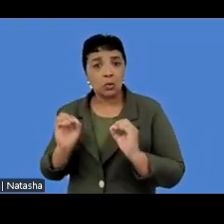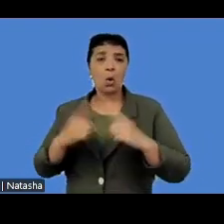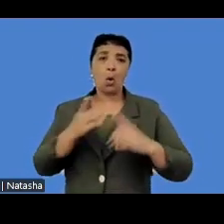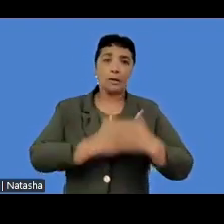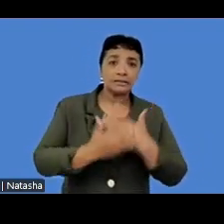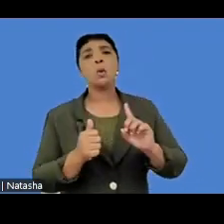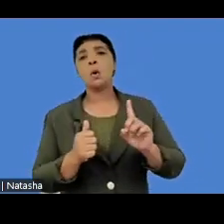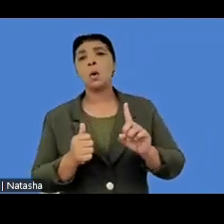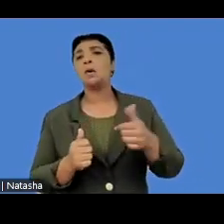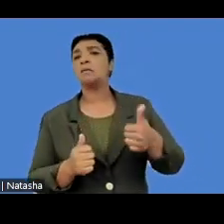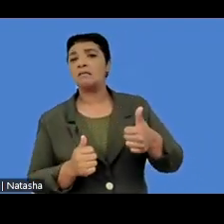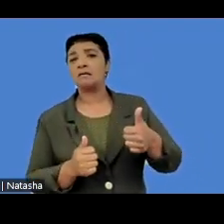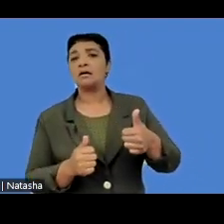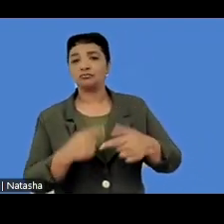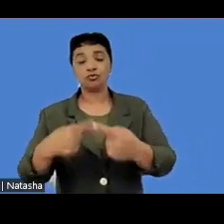105,000 Ukrainian children.